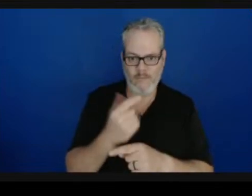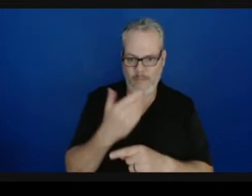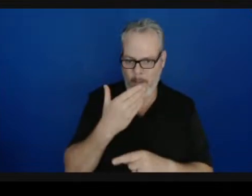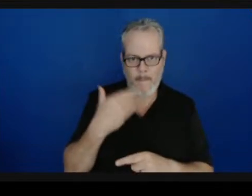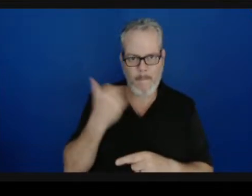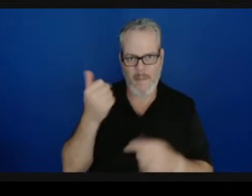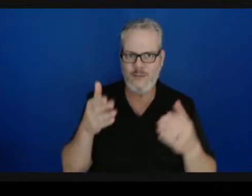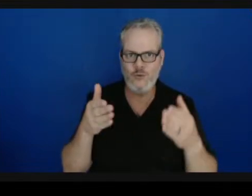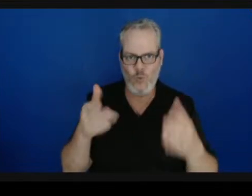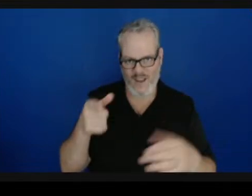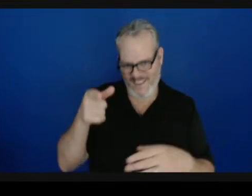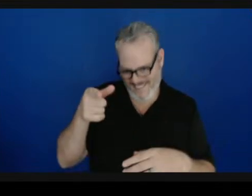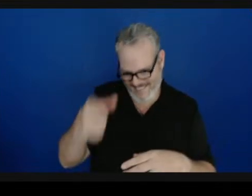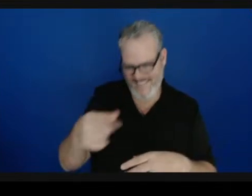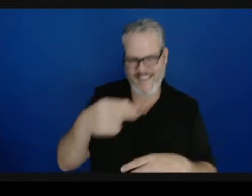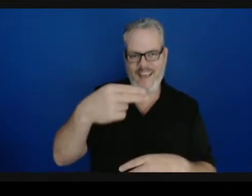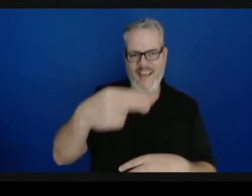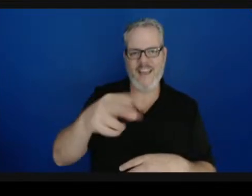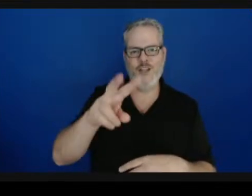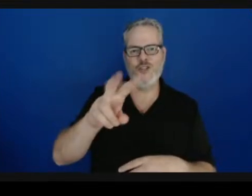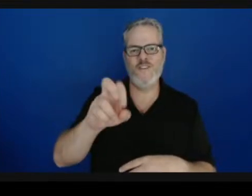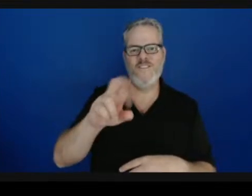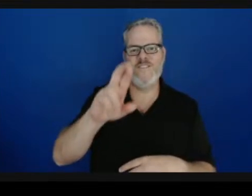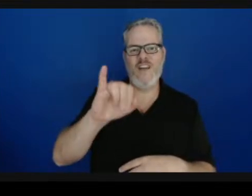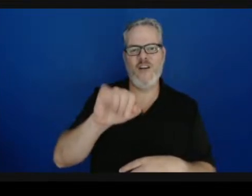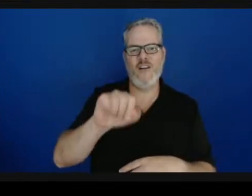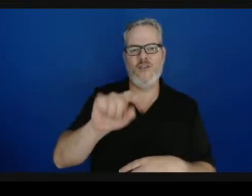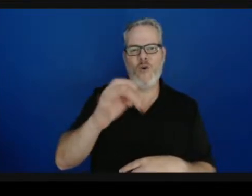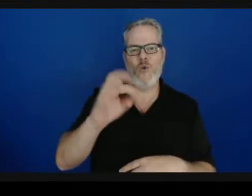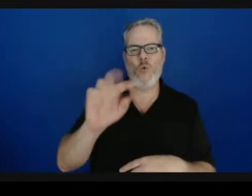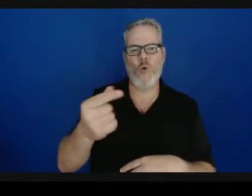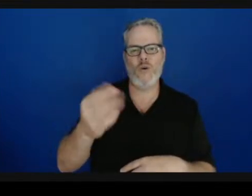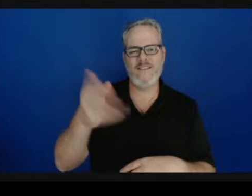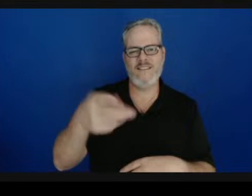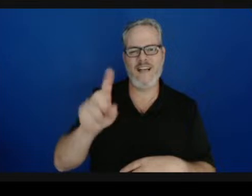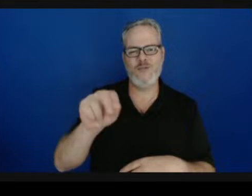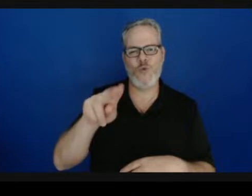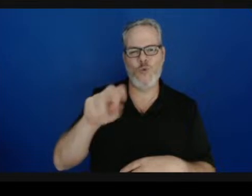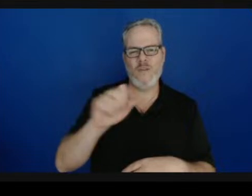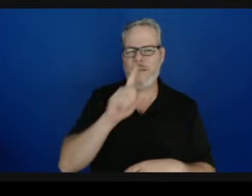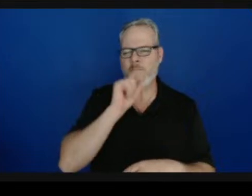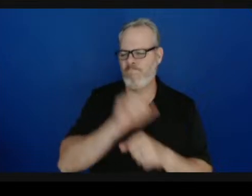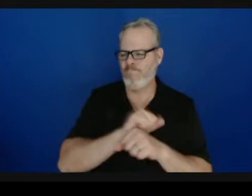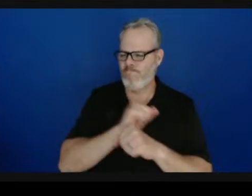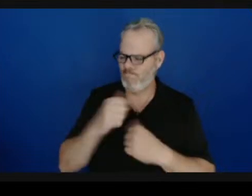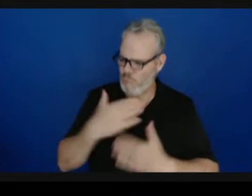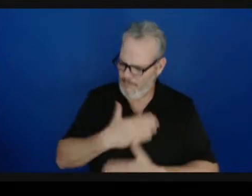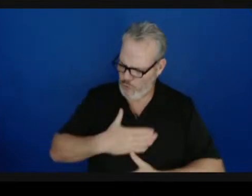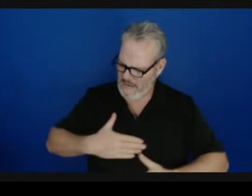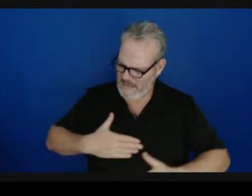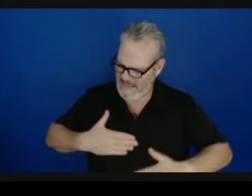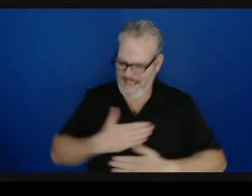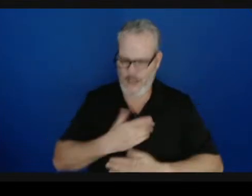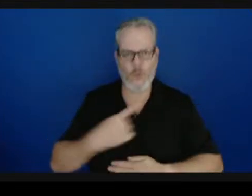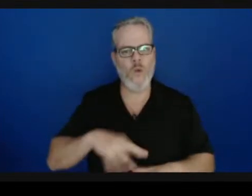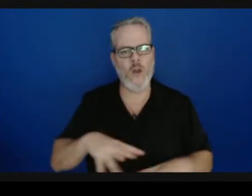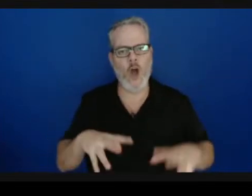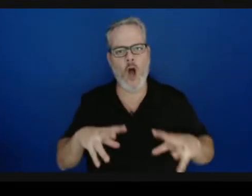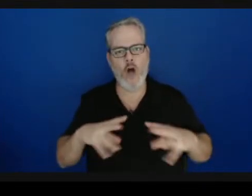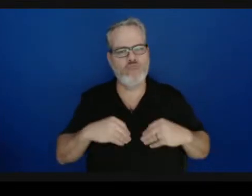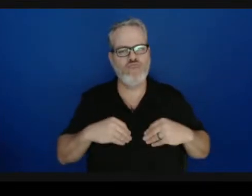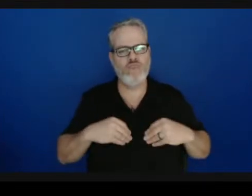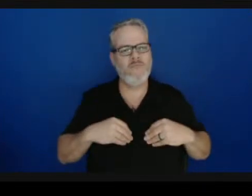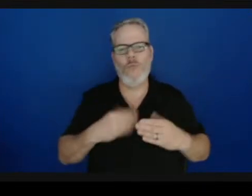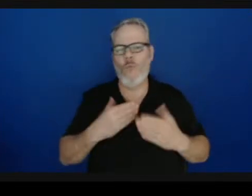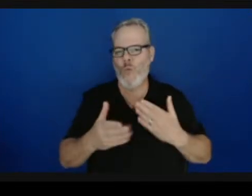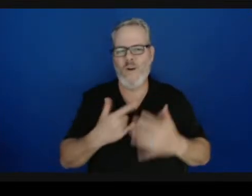at hveri.org/donate. But we appreciate it anywhere. Like, don't. Yep. We take what we can get here, and we